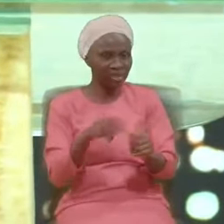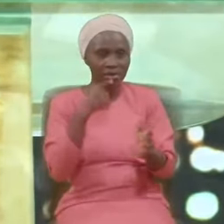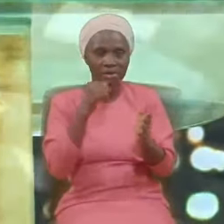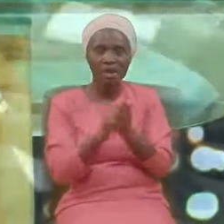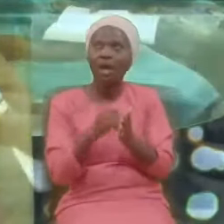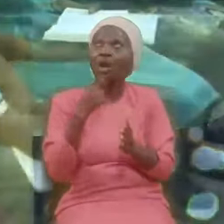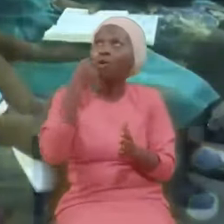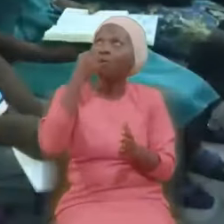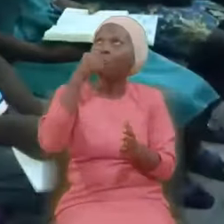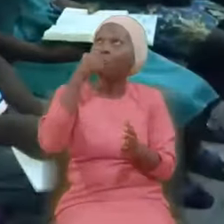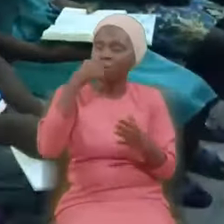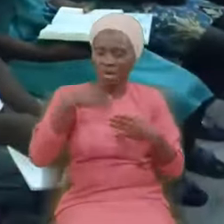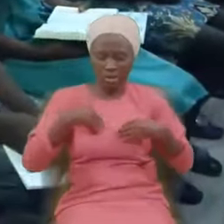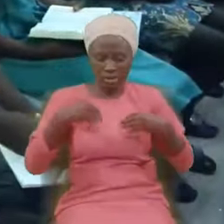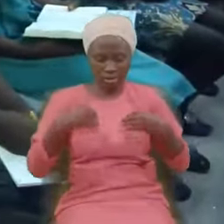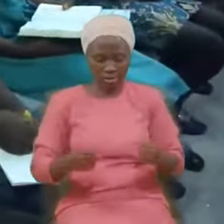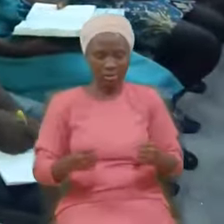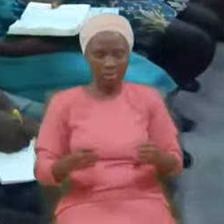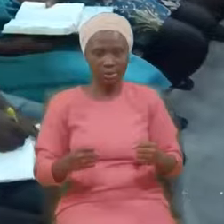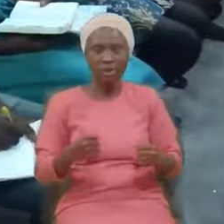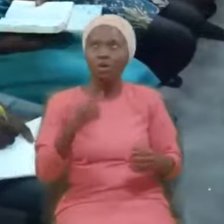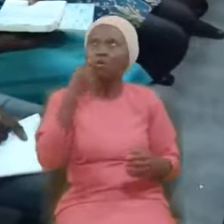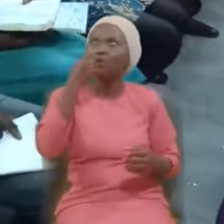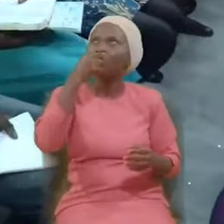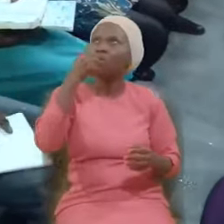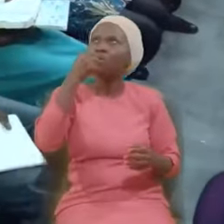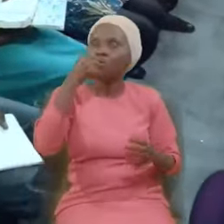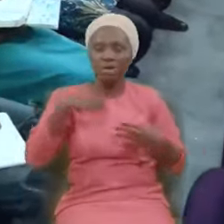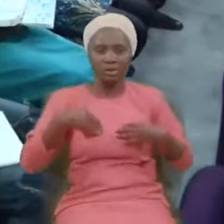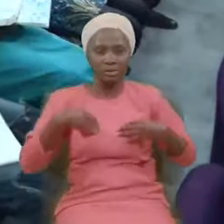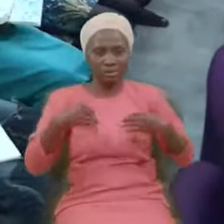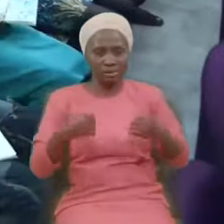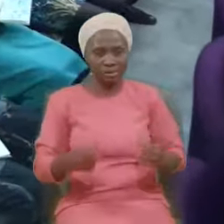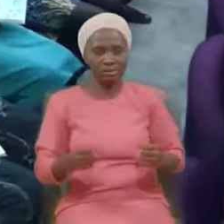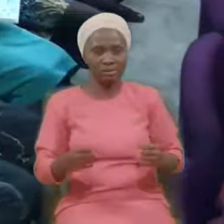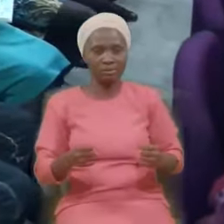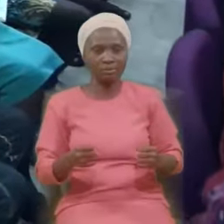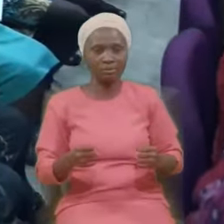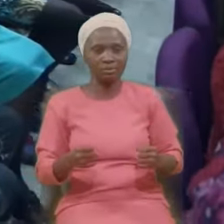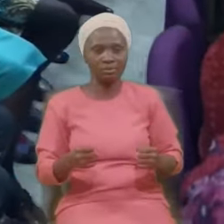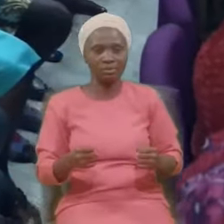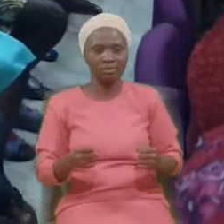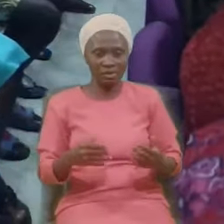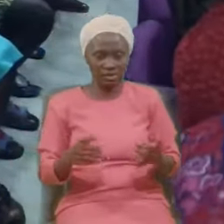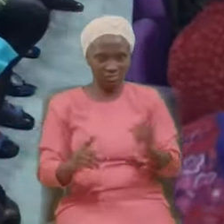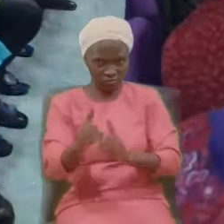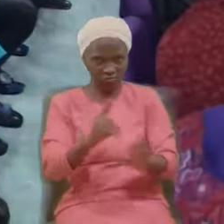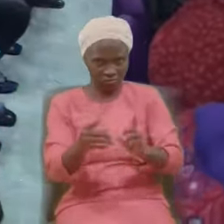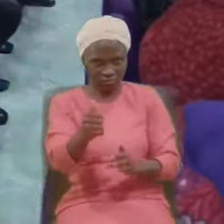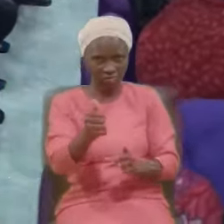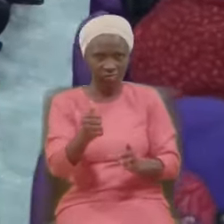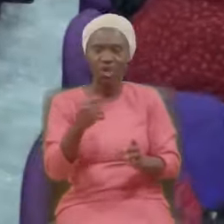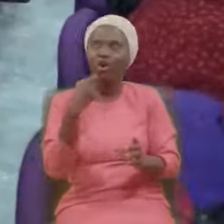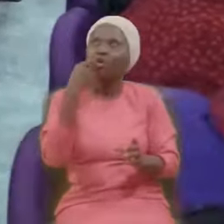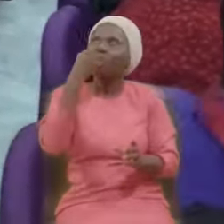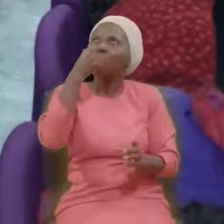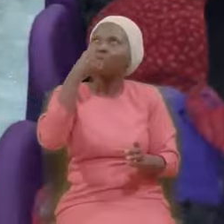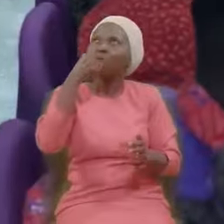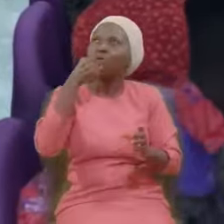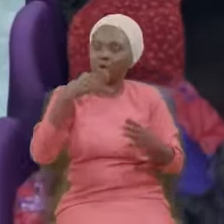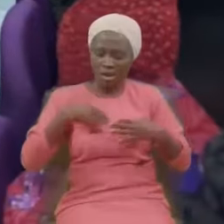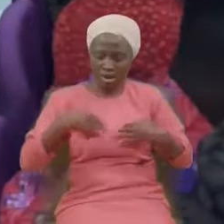me. Who heals? Make it personal now. Who